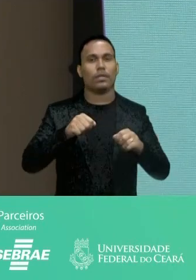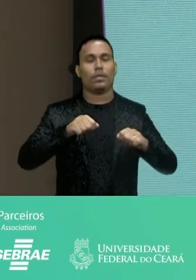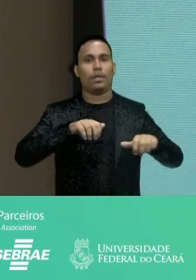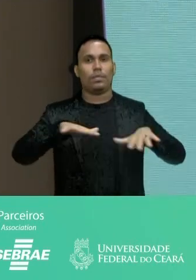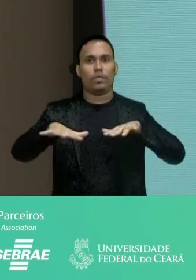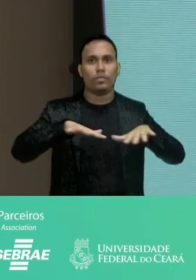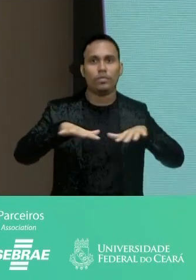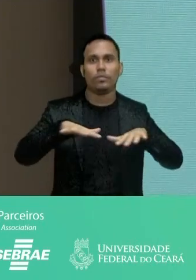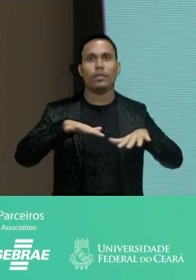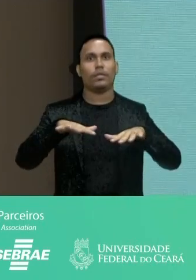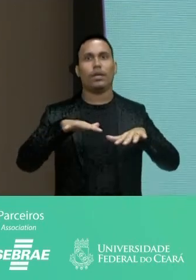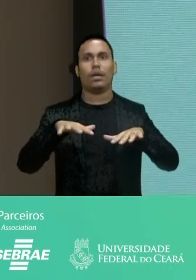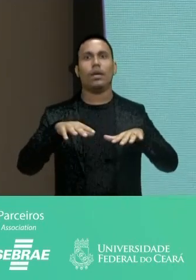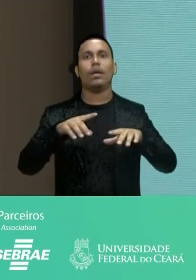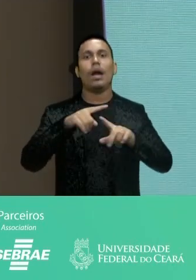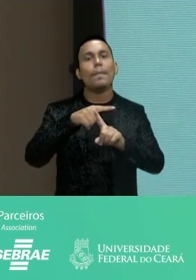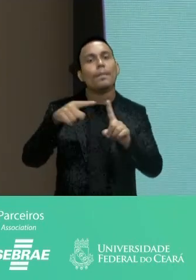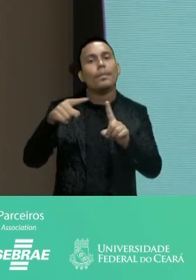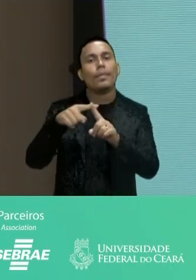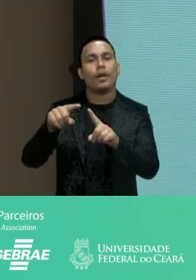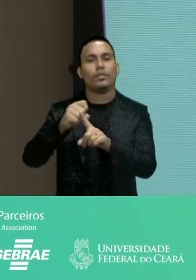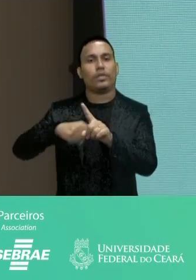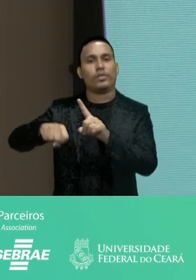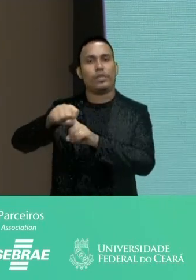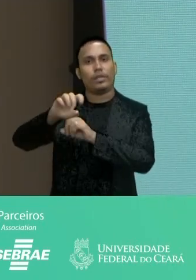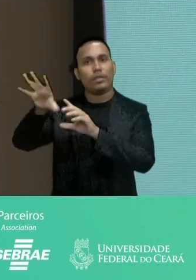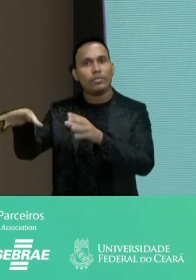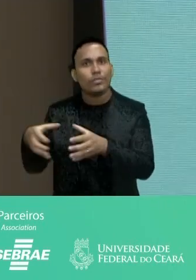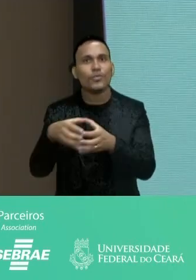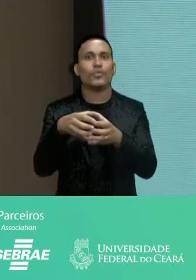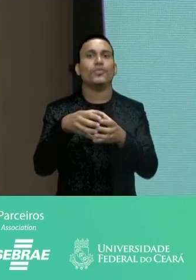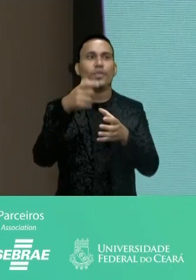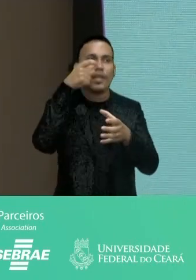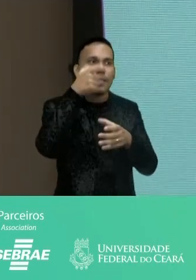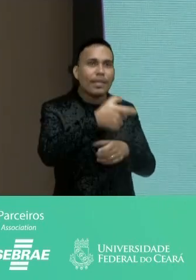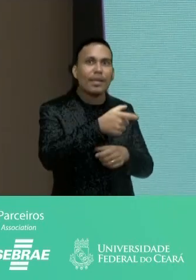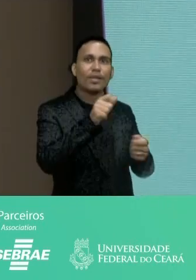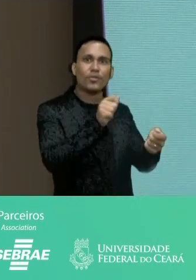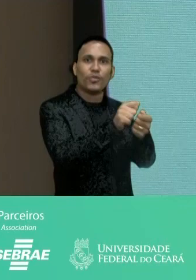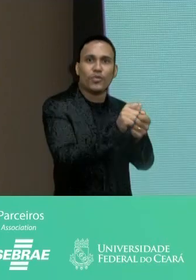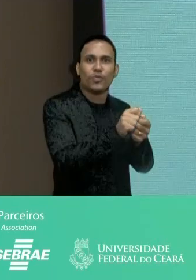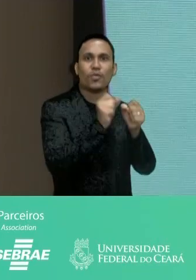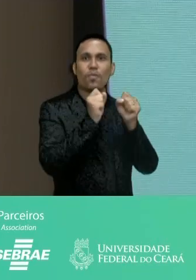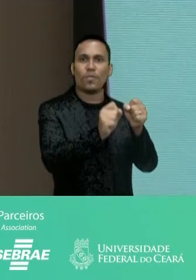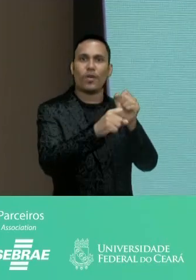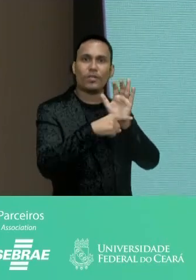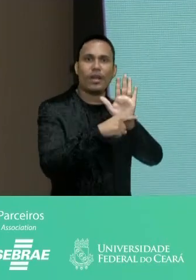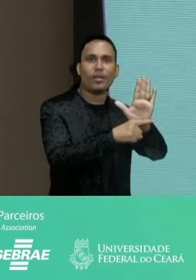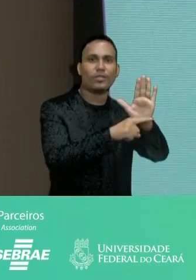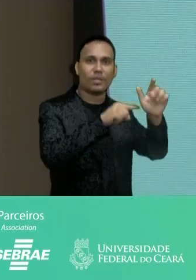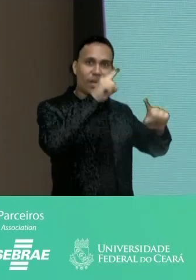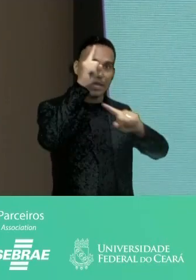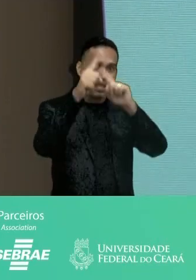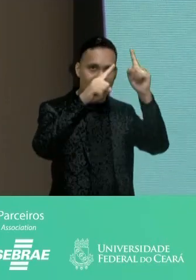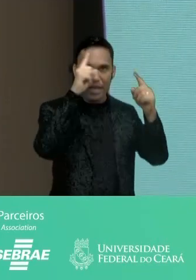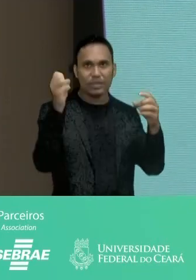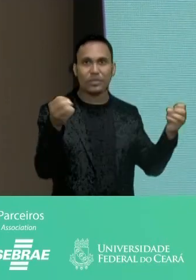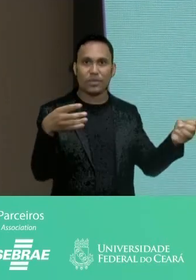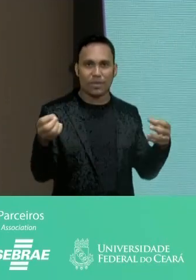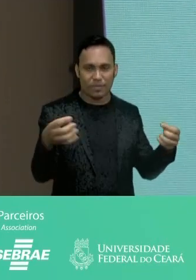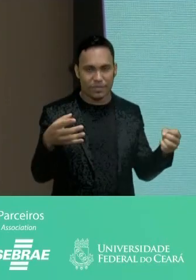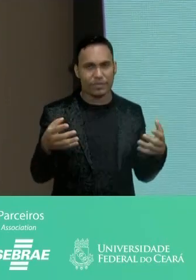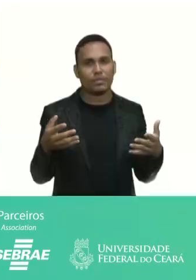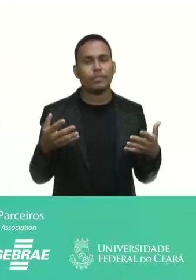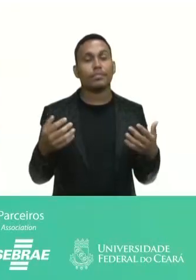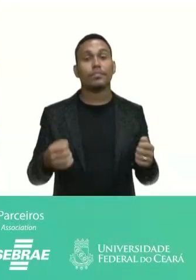uma parte da sociedade que é part of society that's quite interested. Ideias inovativas.